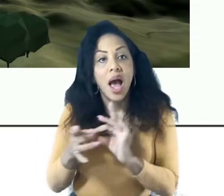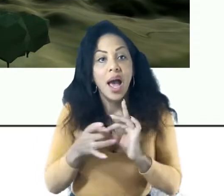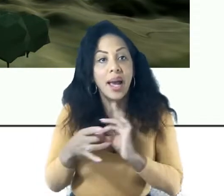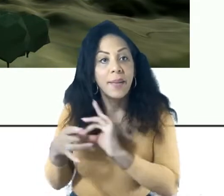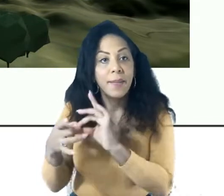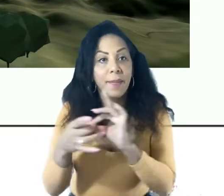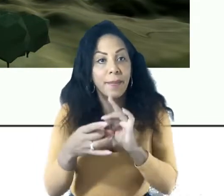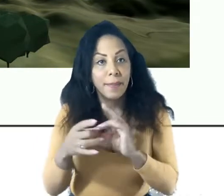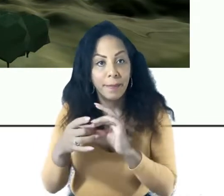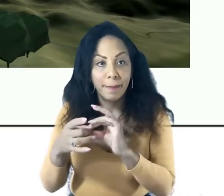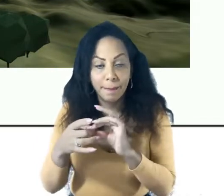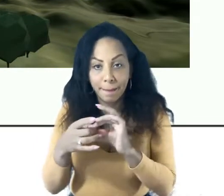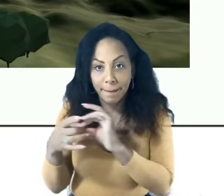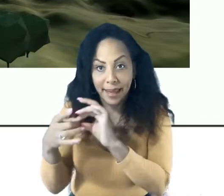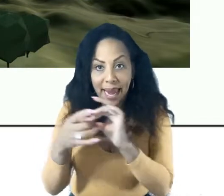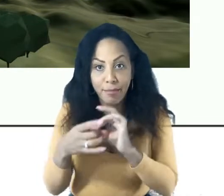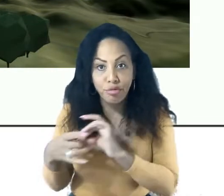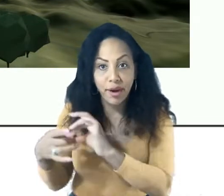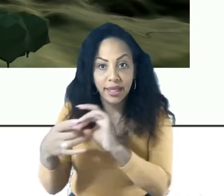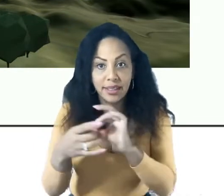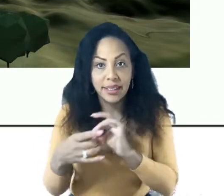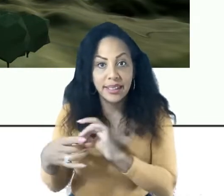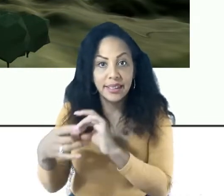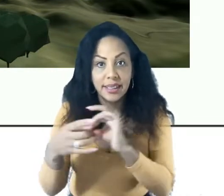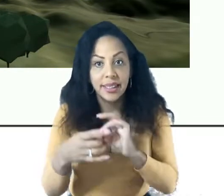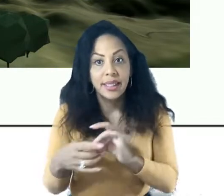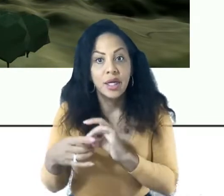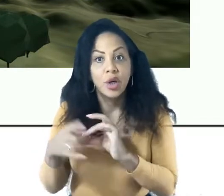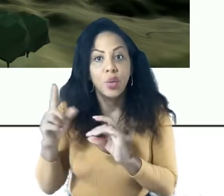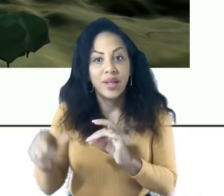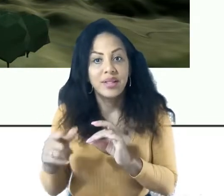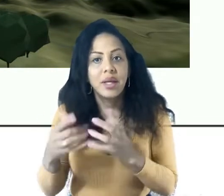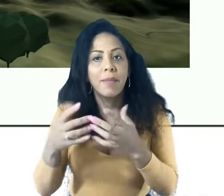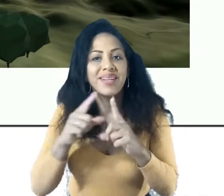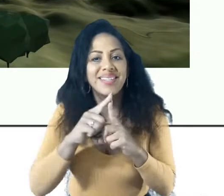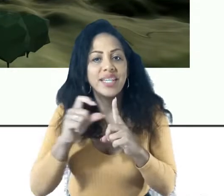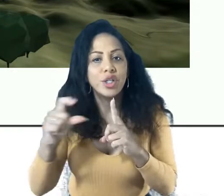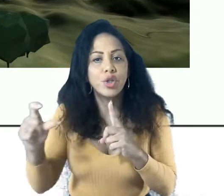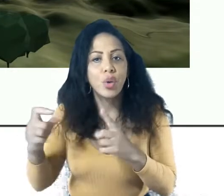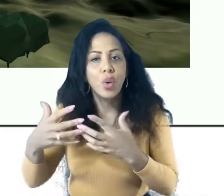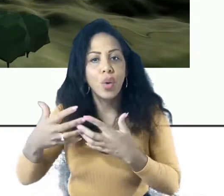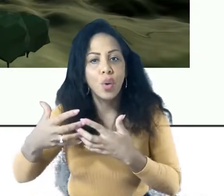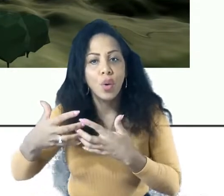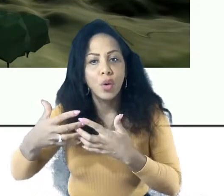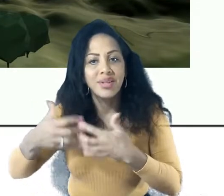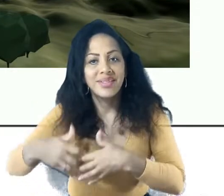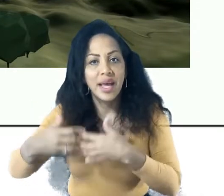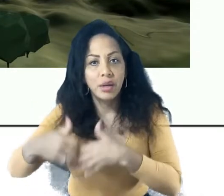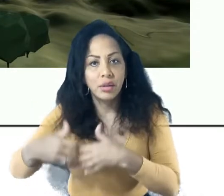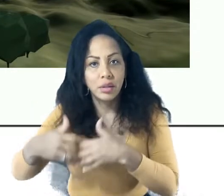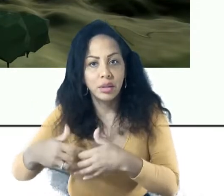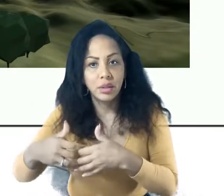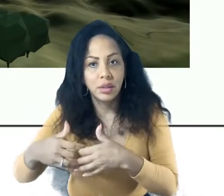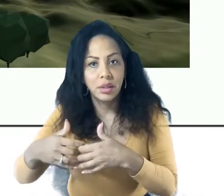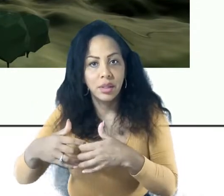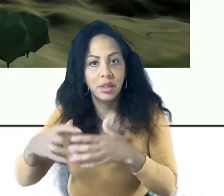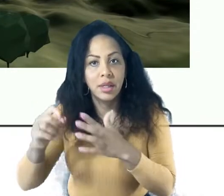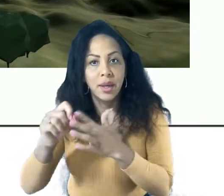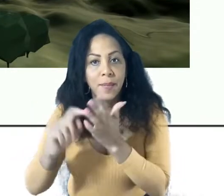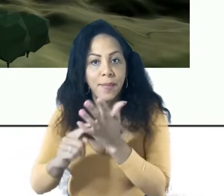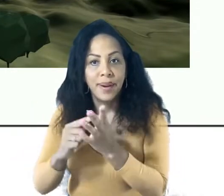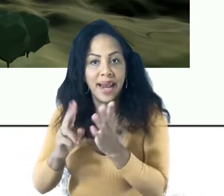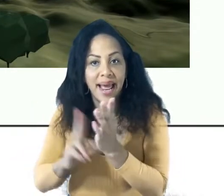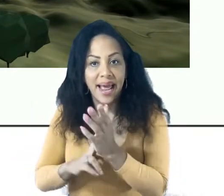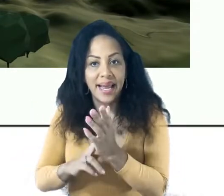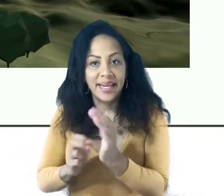that I'm from, near Penzance, Newlyn, called Plan 8 VR. They're brilliant. They're watching today, so I'm